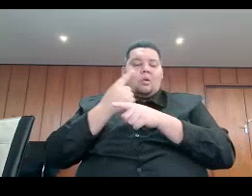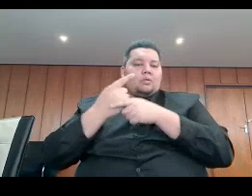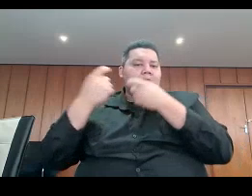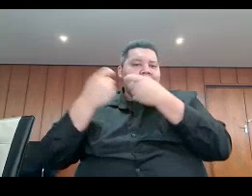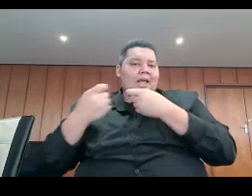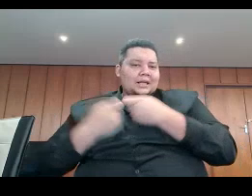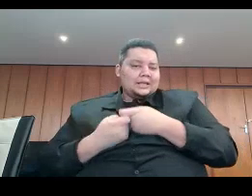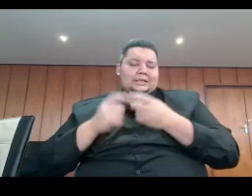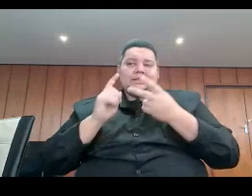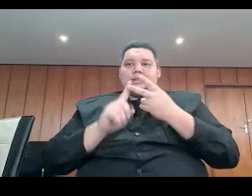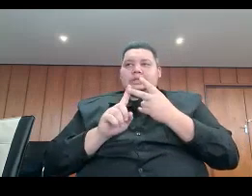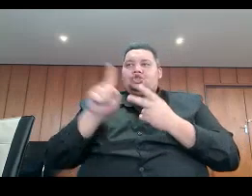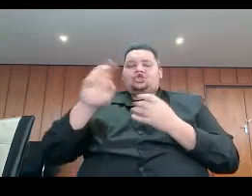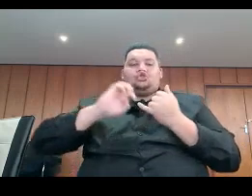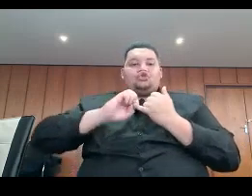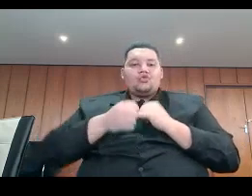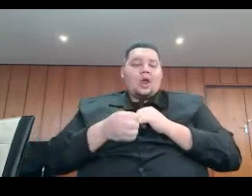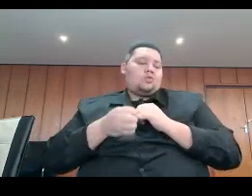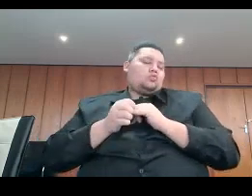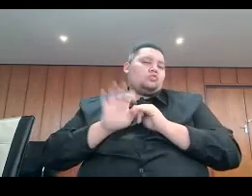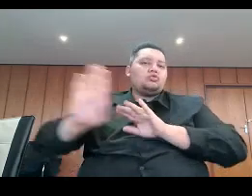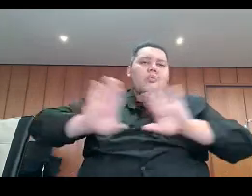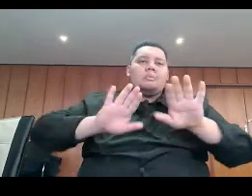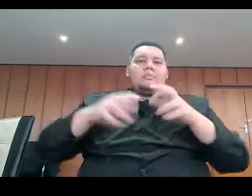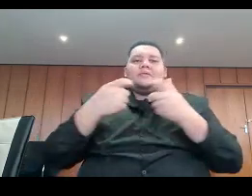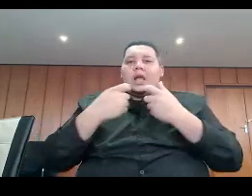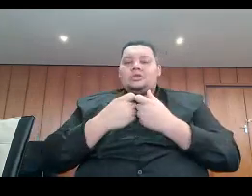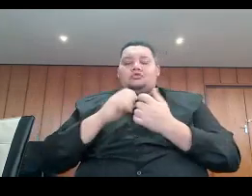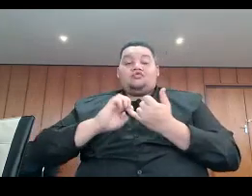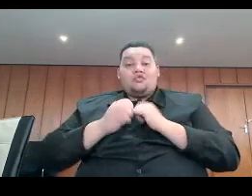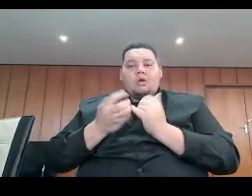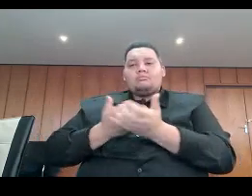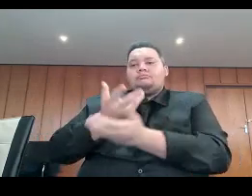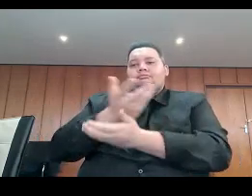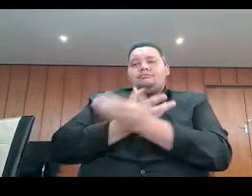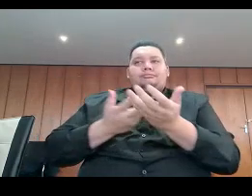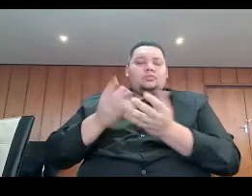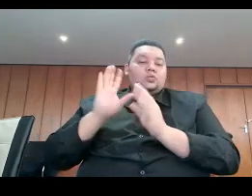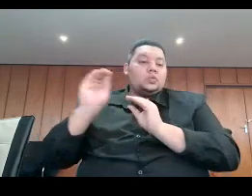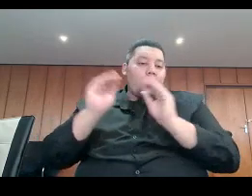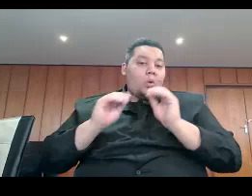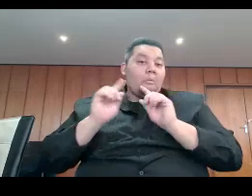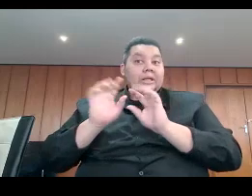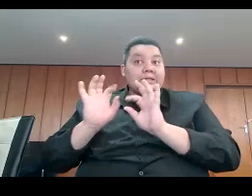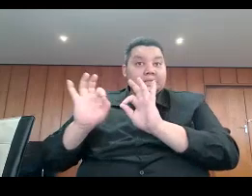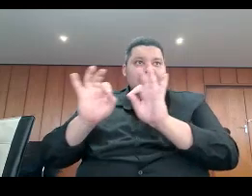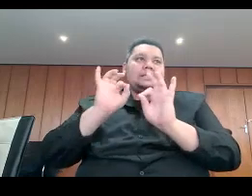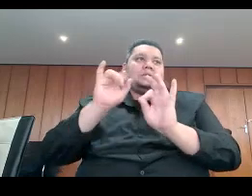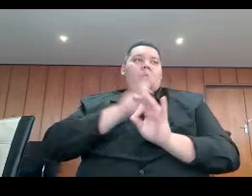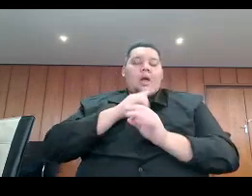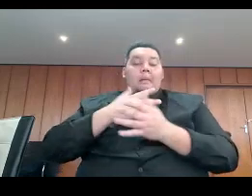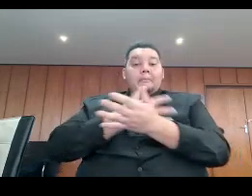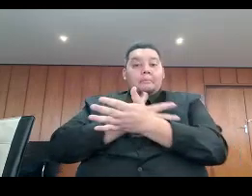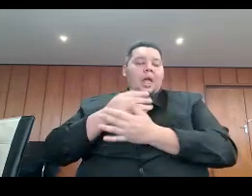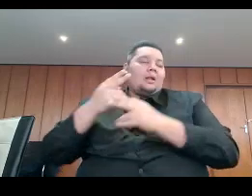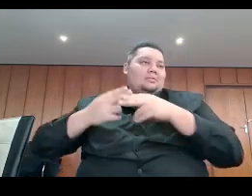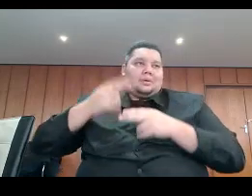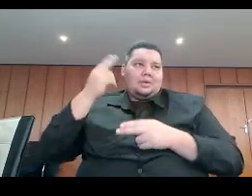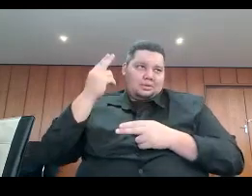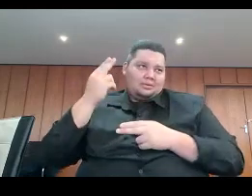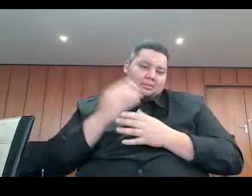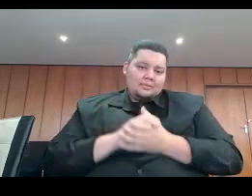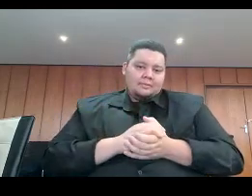fighting. She's trying to separate them, trying to talk to them. And that's the thing. It makes her BP go higher every